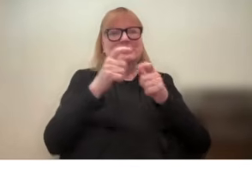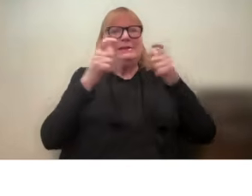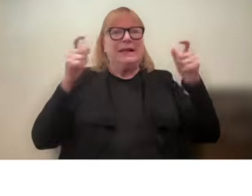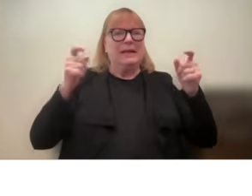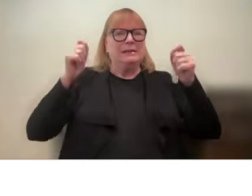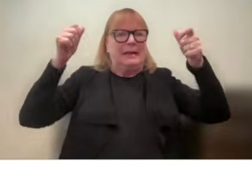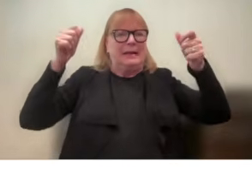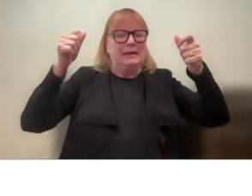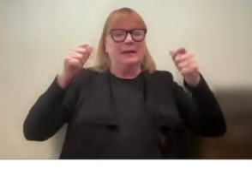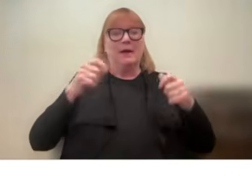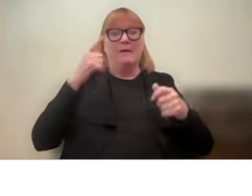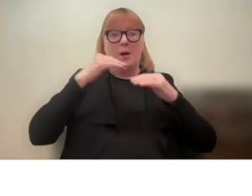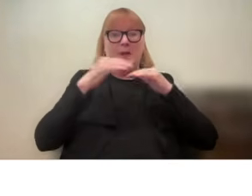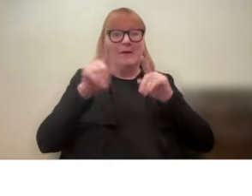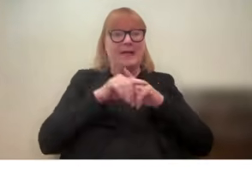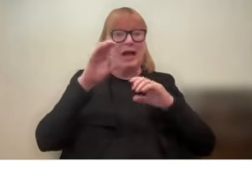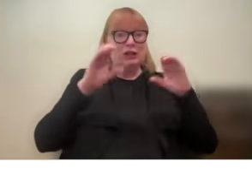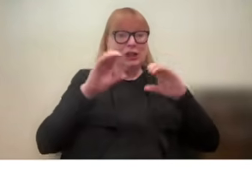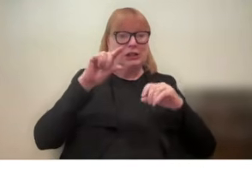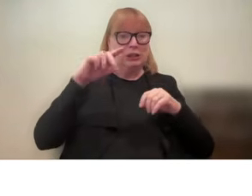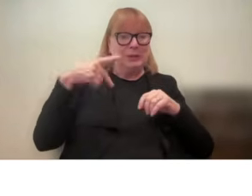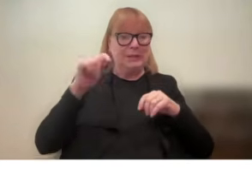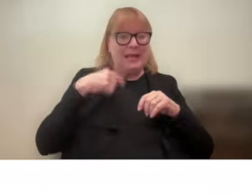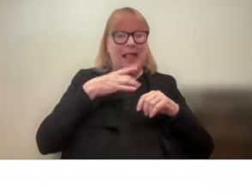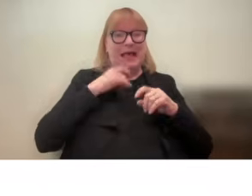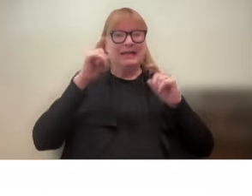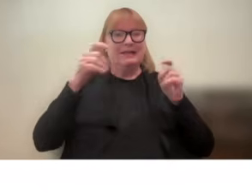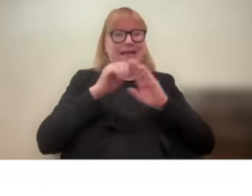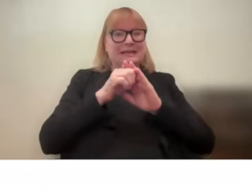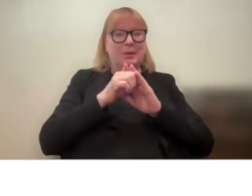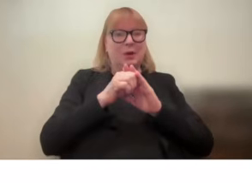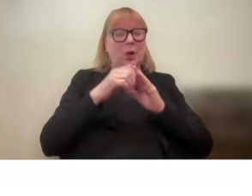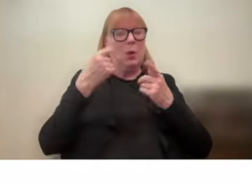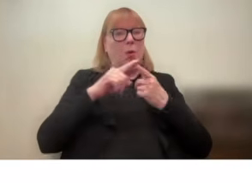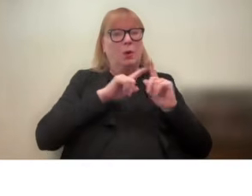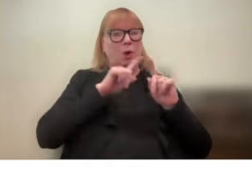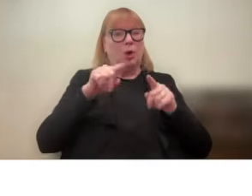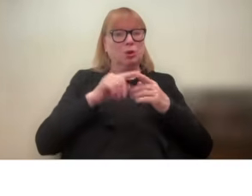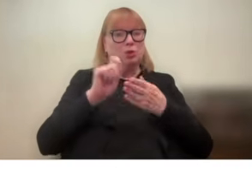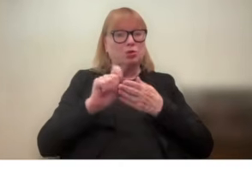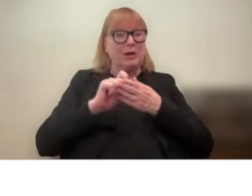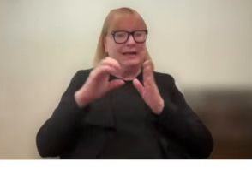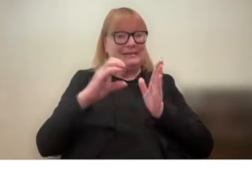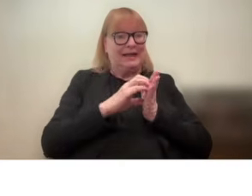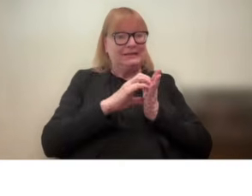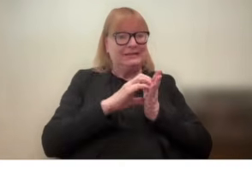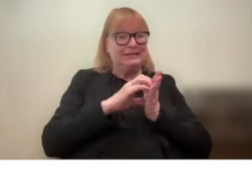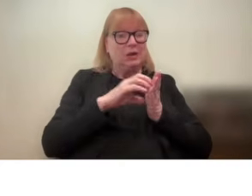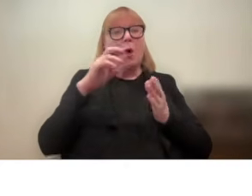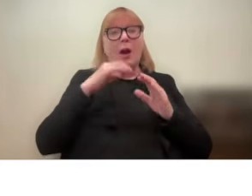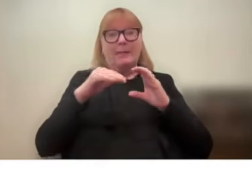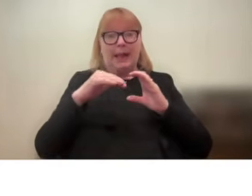speed. So for platforms like ChatGPT, I like to give the example of when we go to write a text or